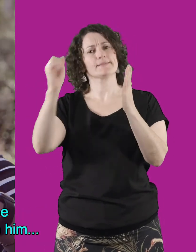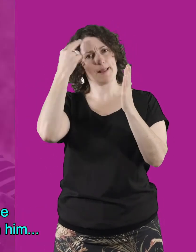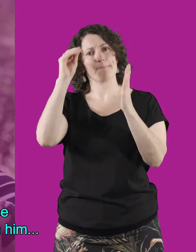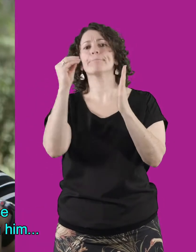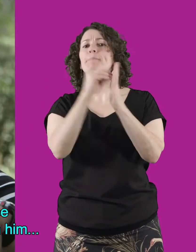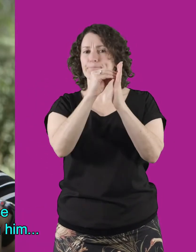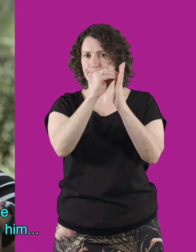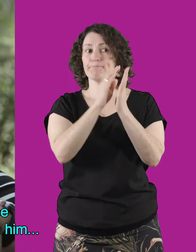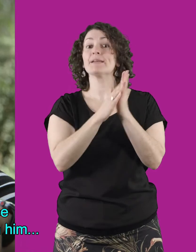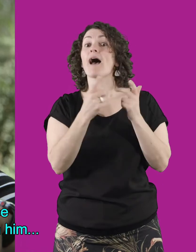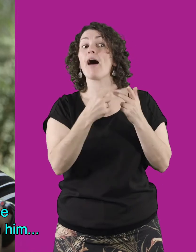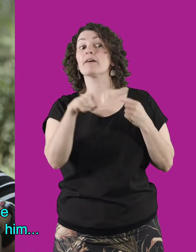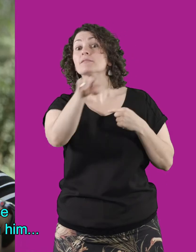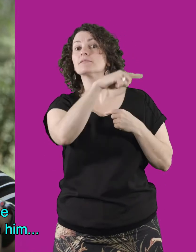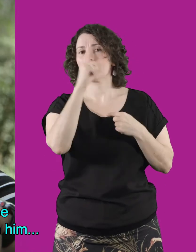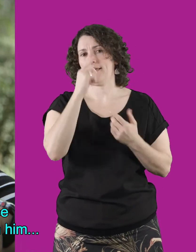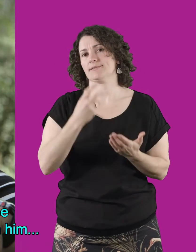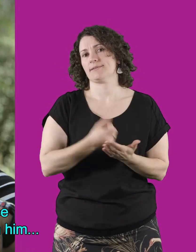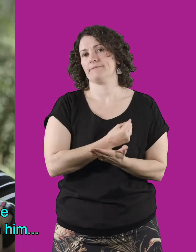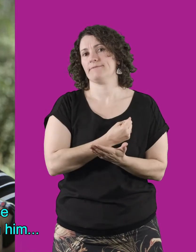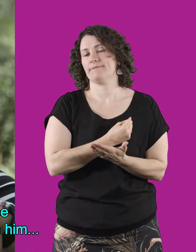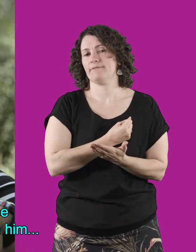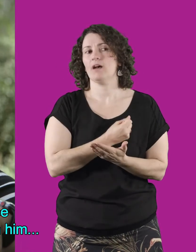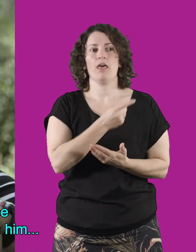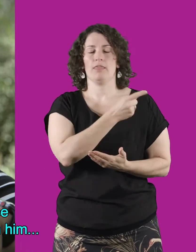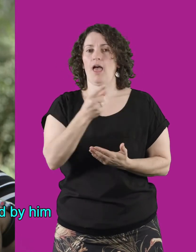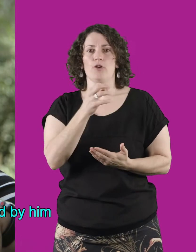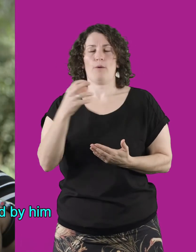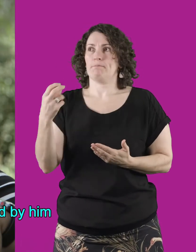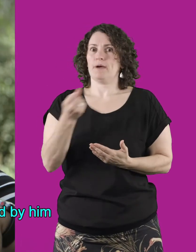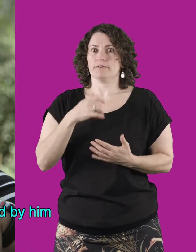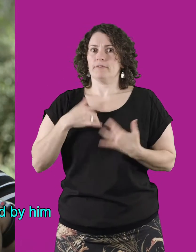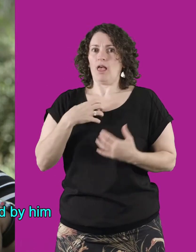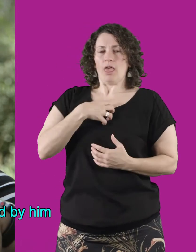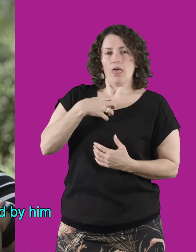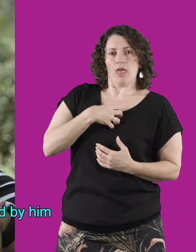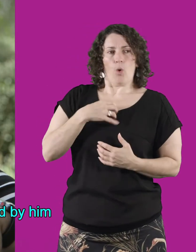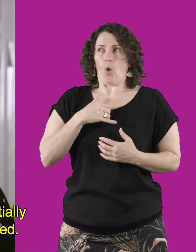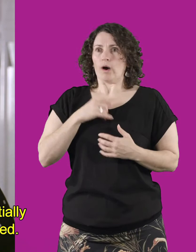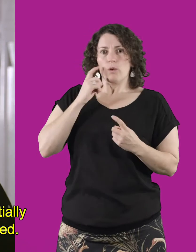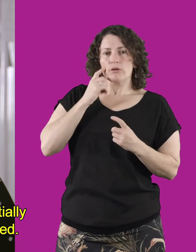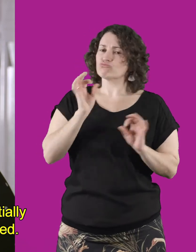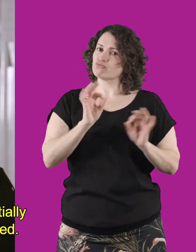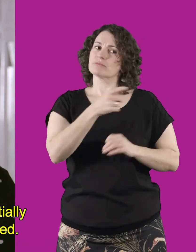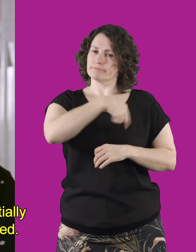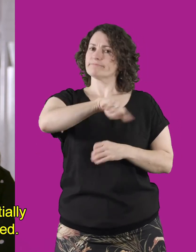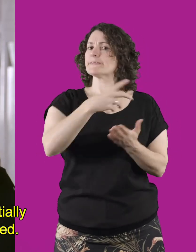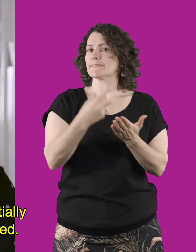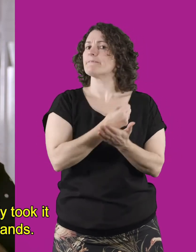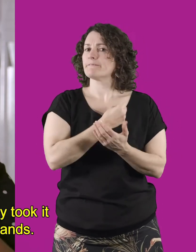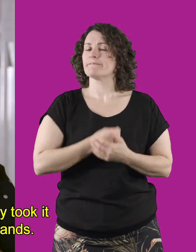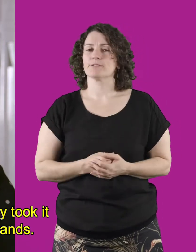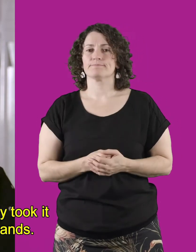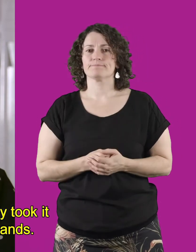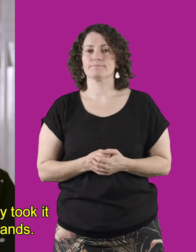verbal? Nobody else has to work with him. I'll feel threatened by him again. Well, I had initially been assaulted. The